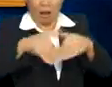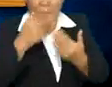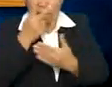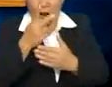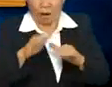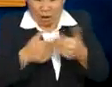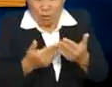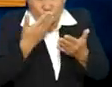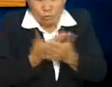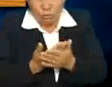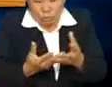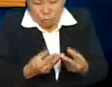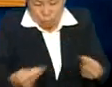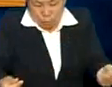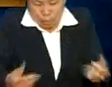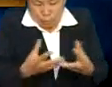at absorbing water.